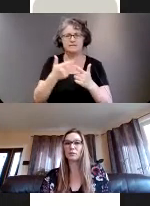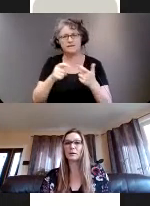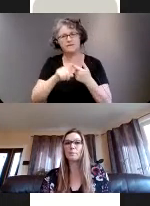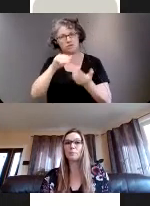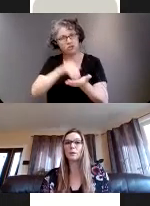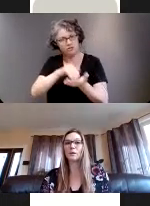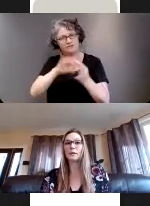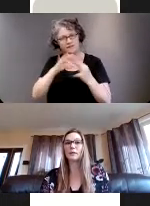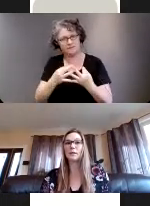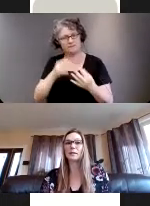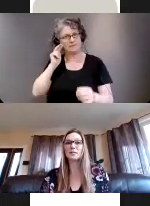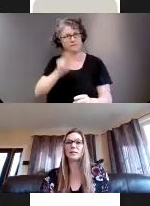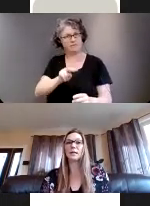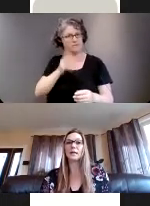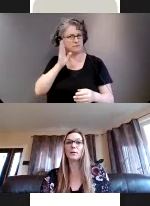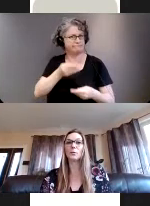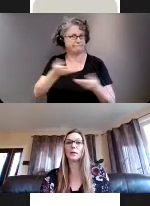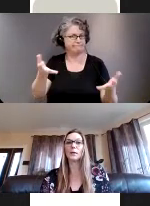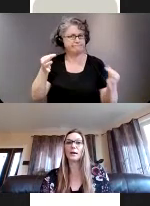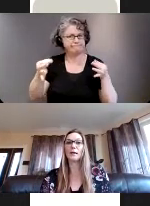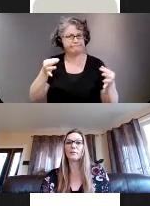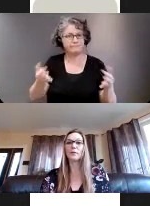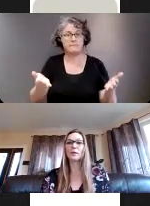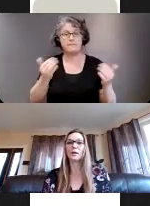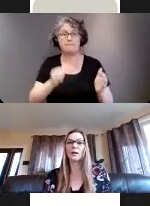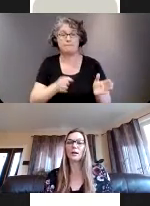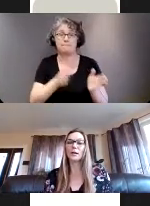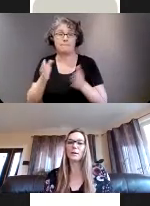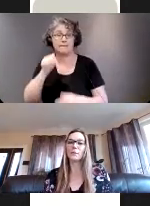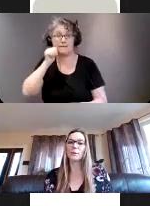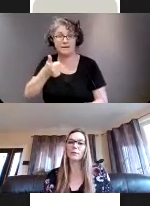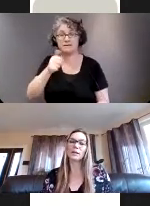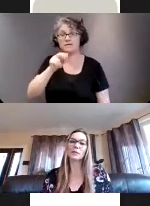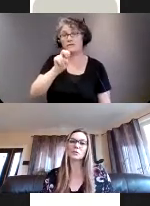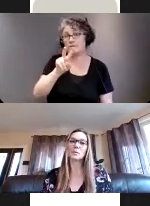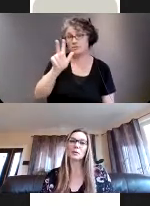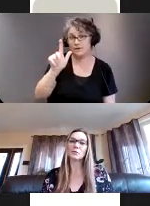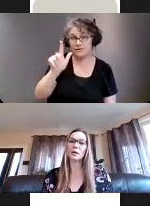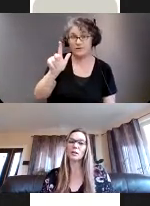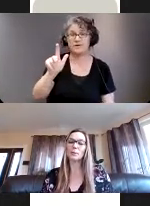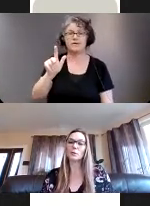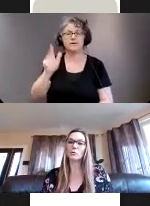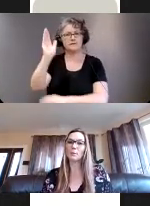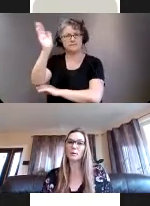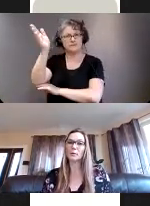perspective. Then the next day we have a keynote speaker talking about